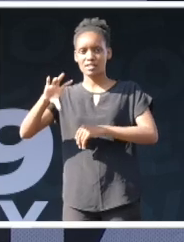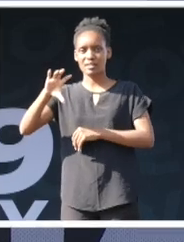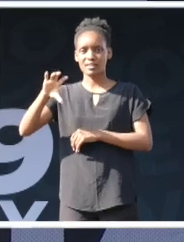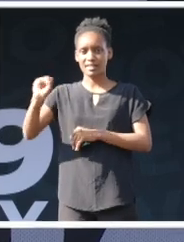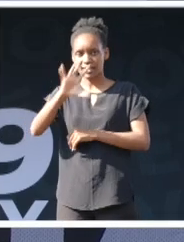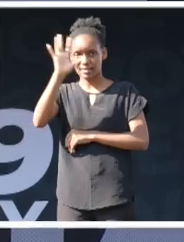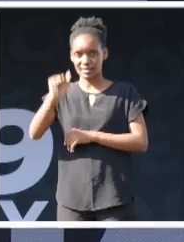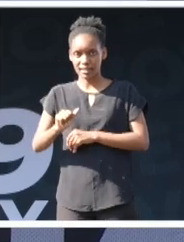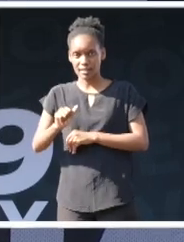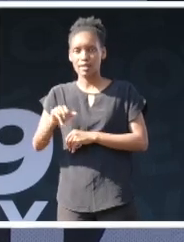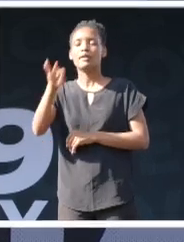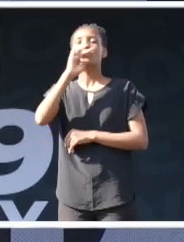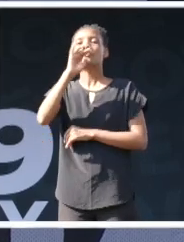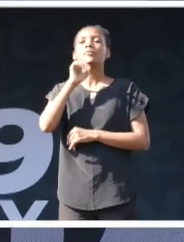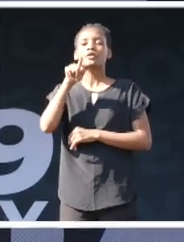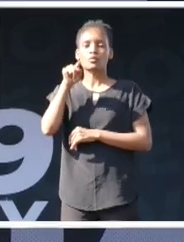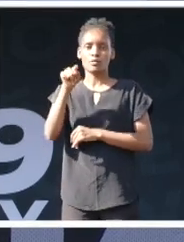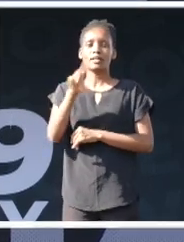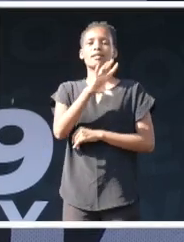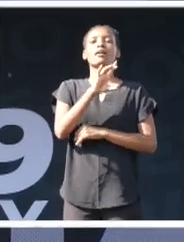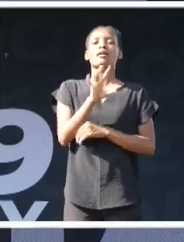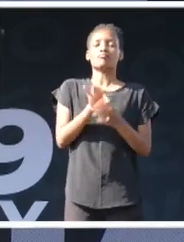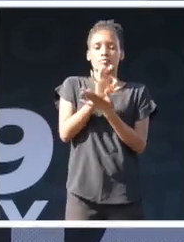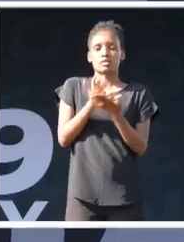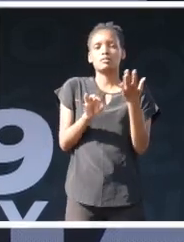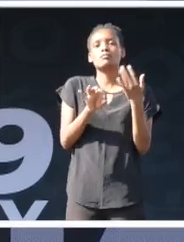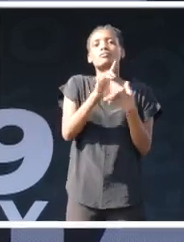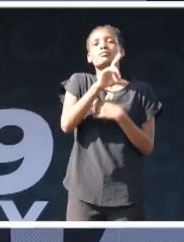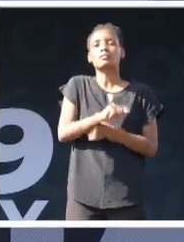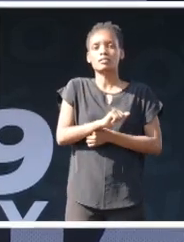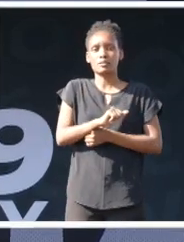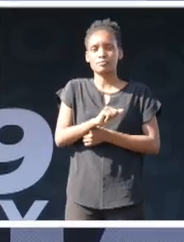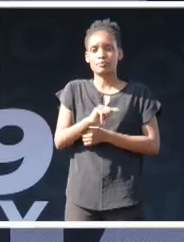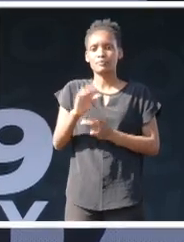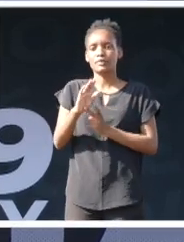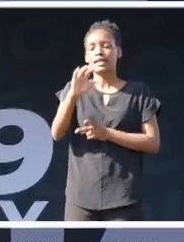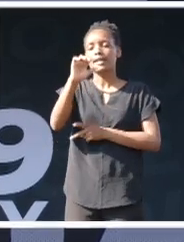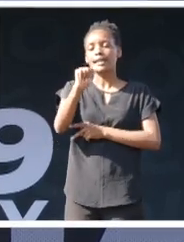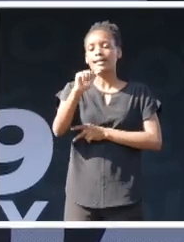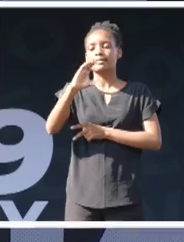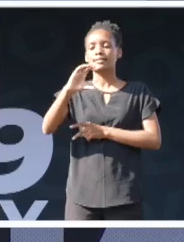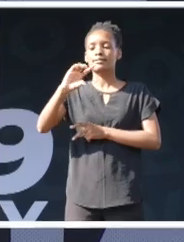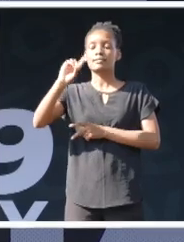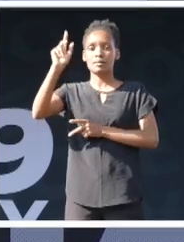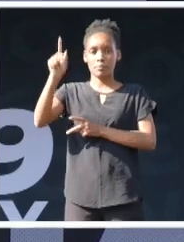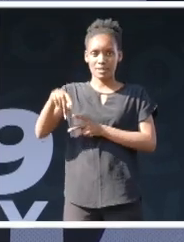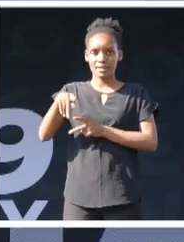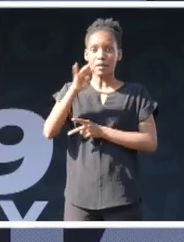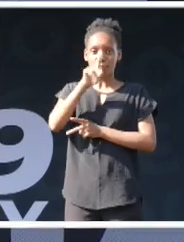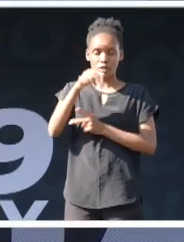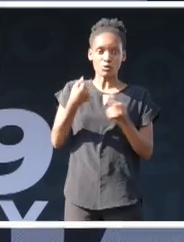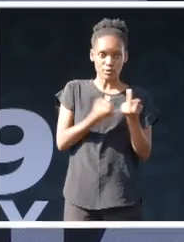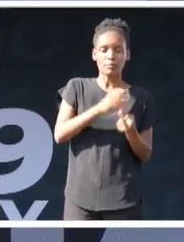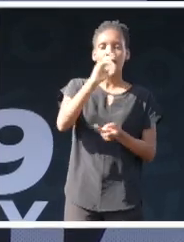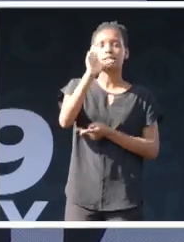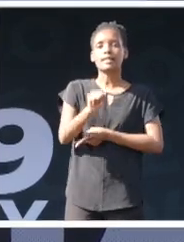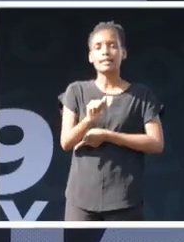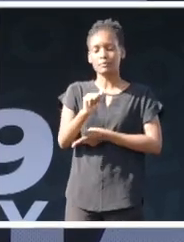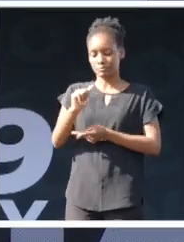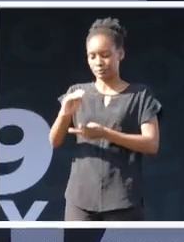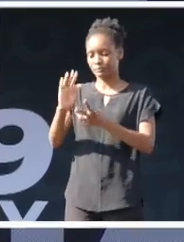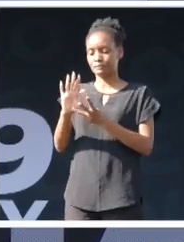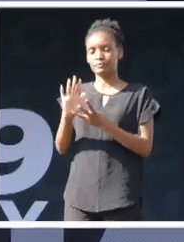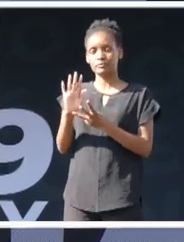to keep the DA alive. If you vote for ACDP, you are trying to keep the DA alive. If